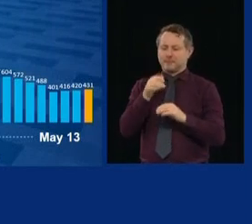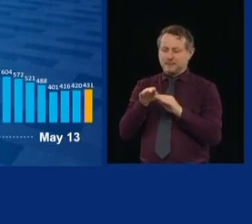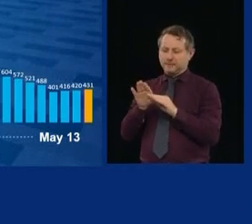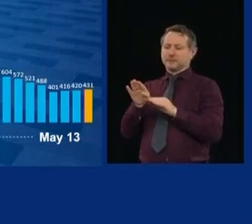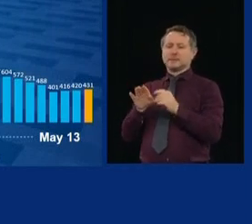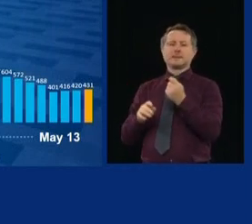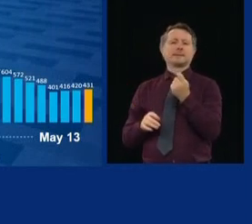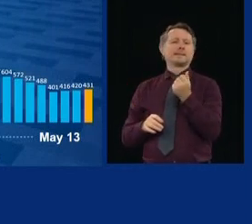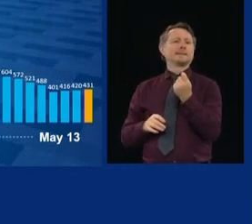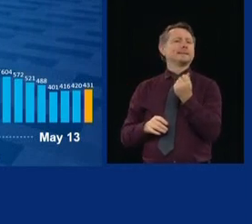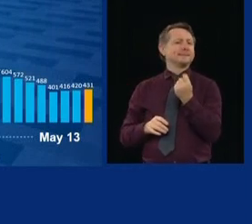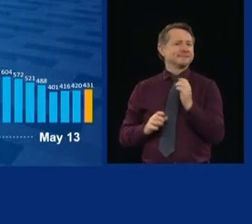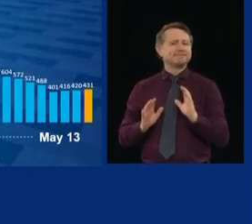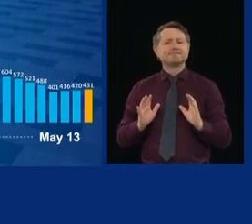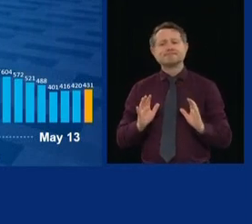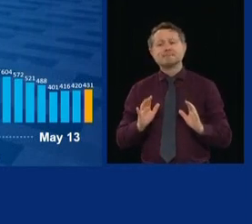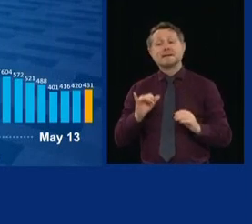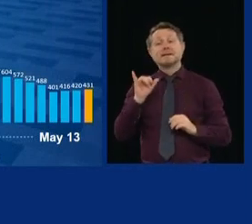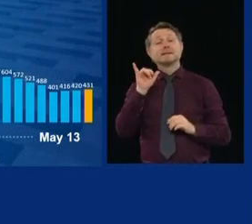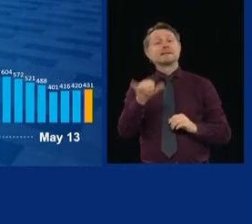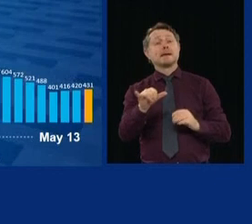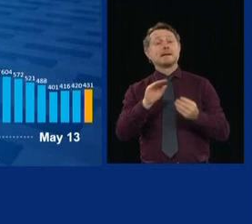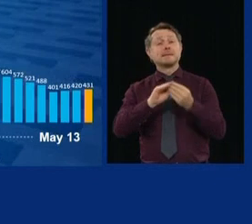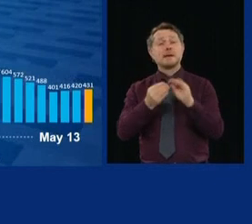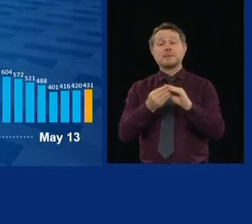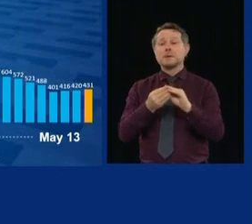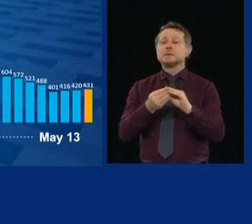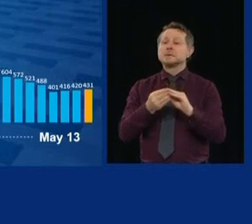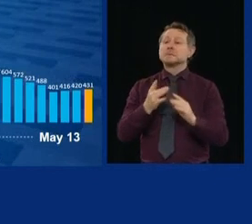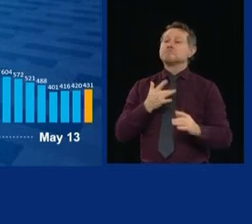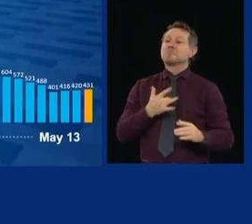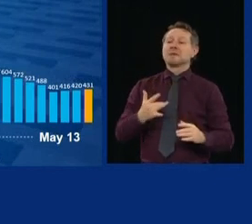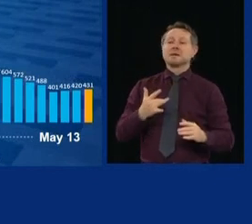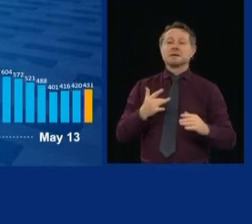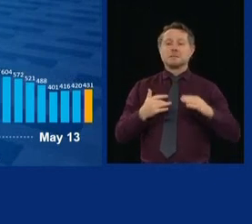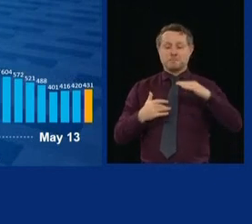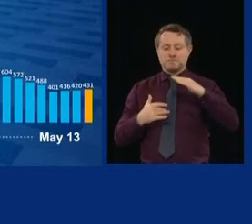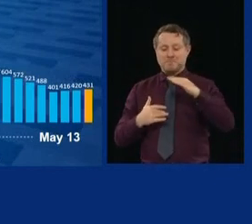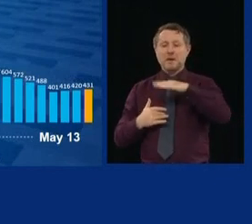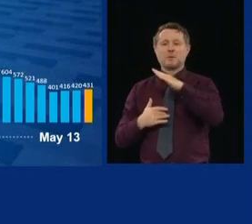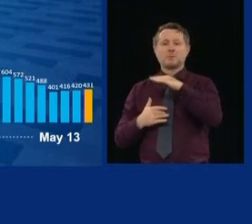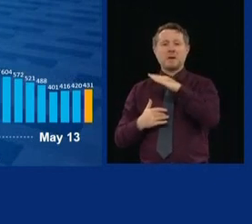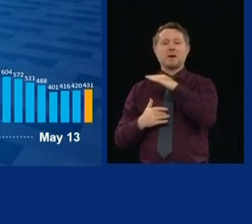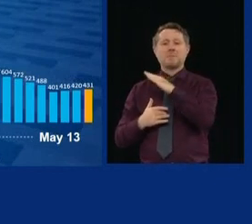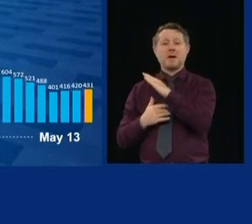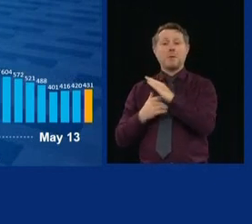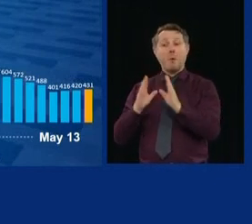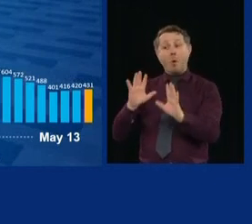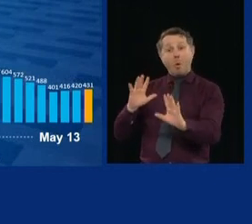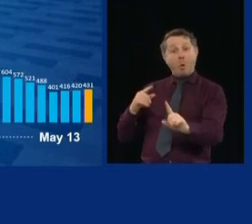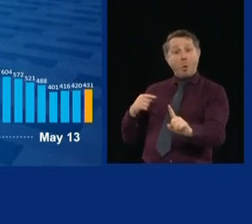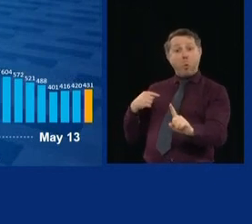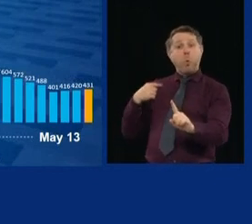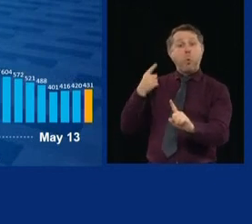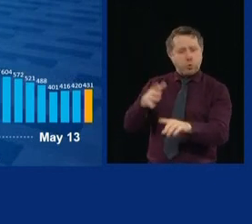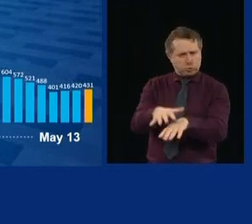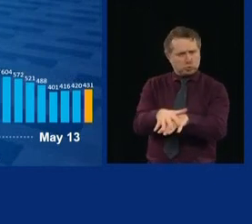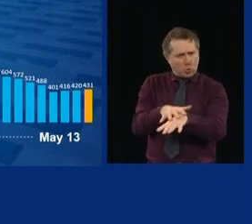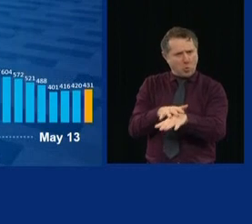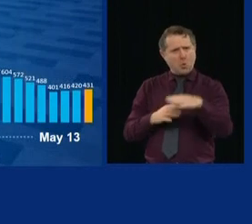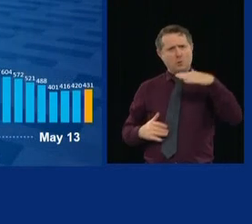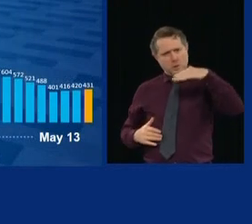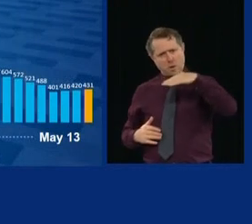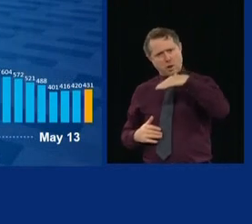these numbers tend to bounce, but it's been a slow decline. There's no doubt about that. And you see there's been